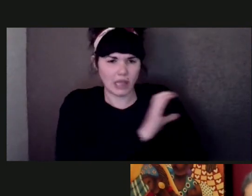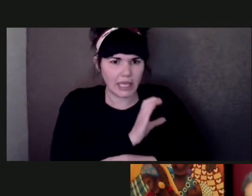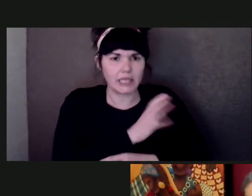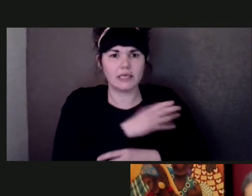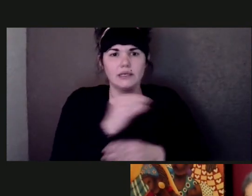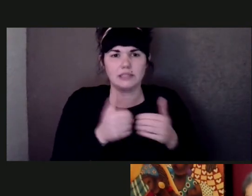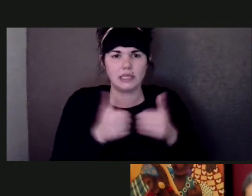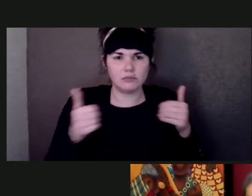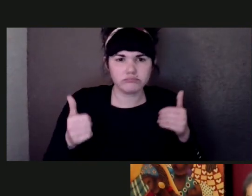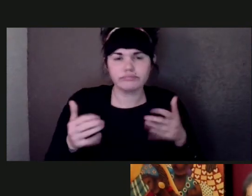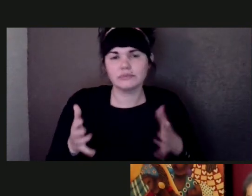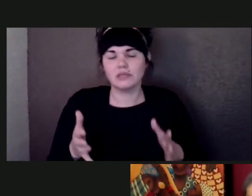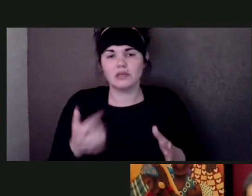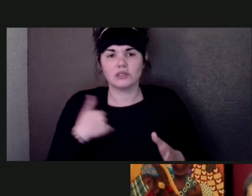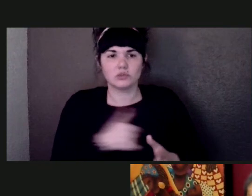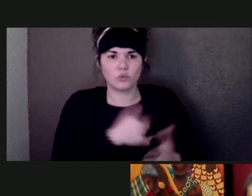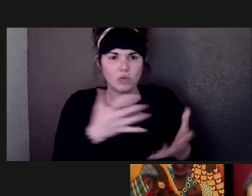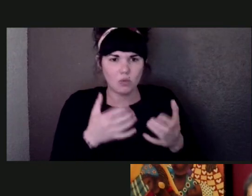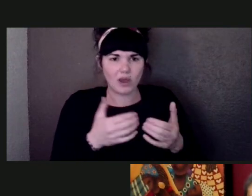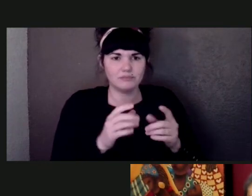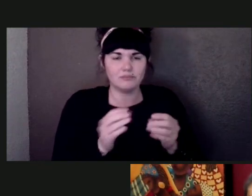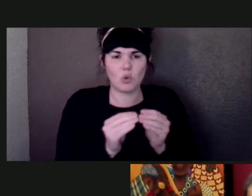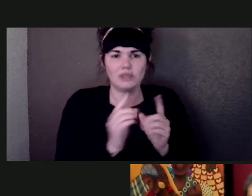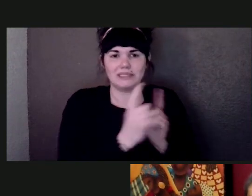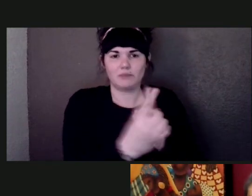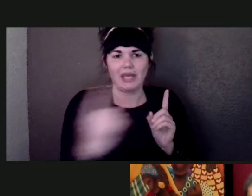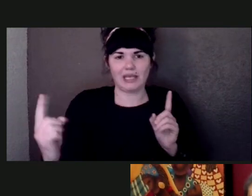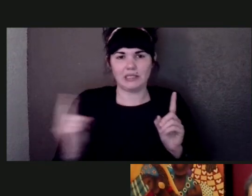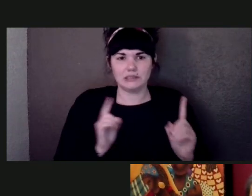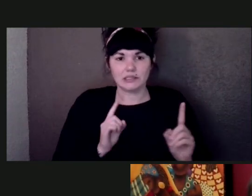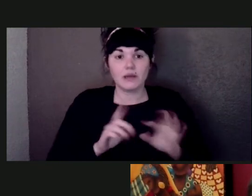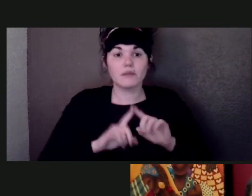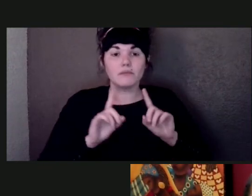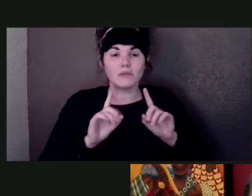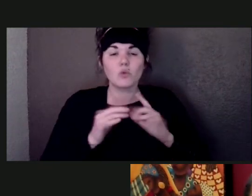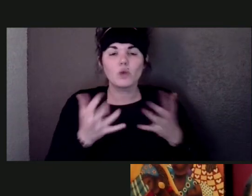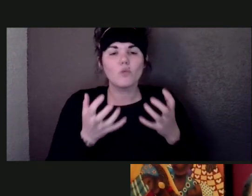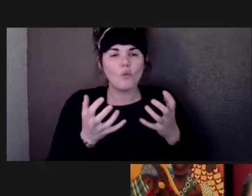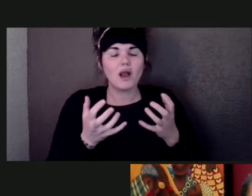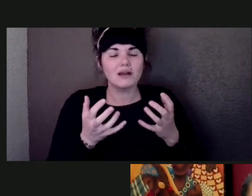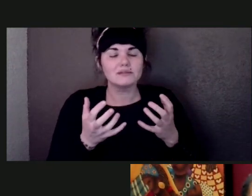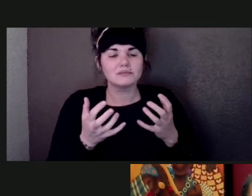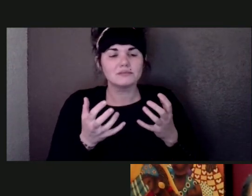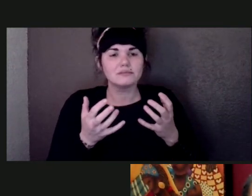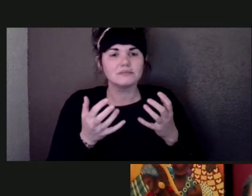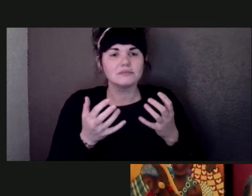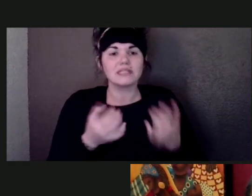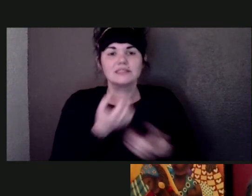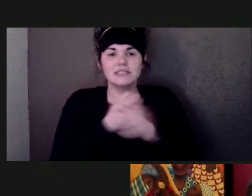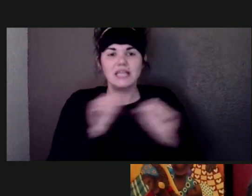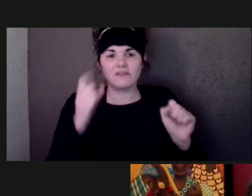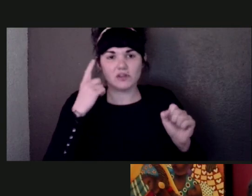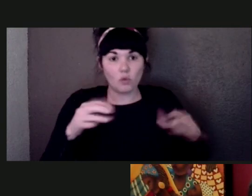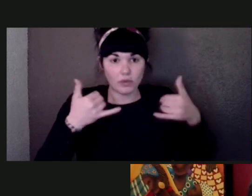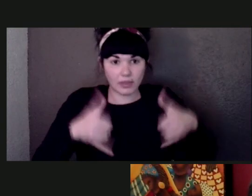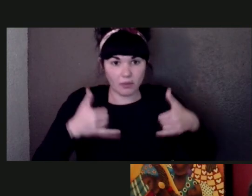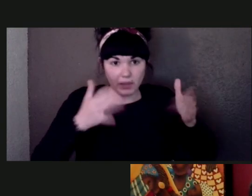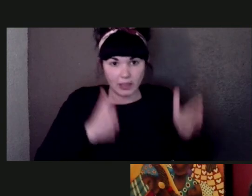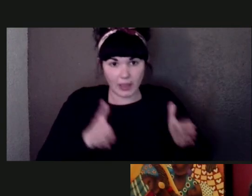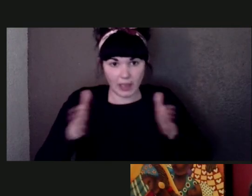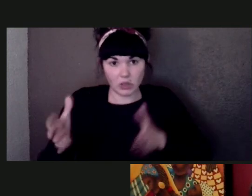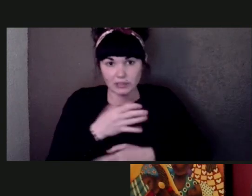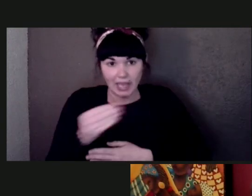environments, um, but to create an atmosphere where there's safety for the players and the coaches and, um, parents can still